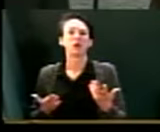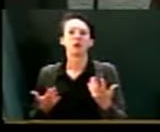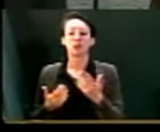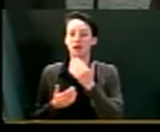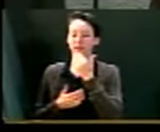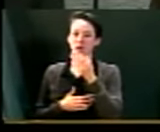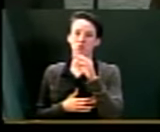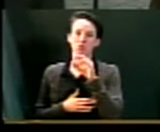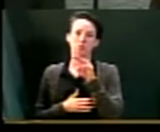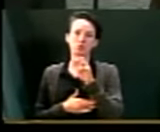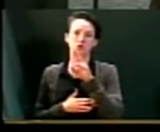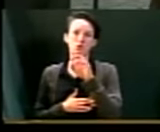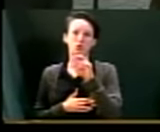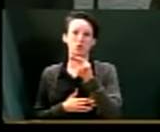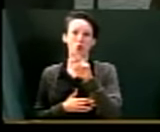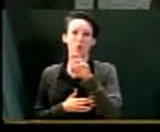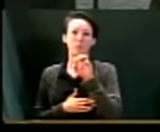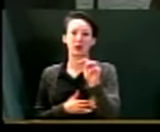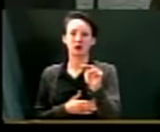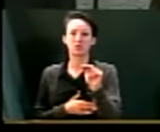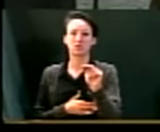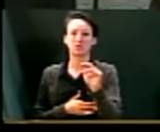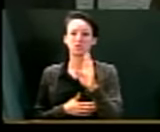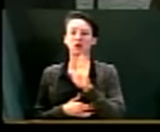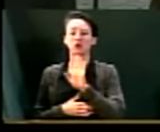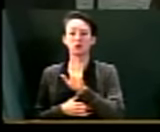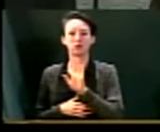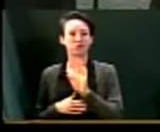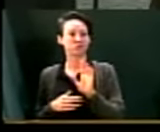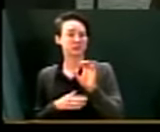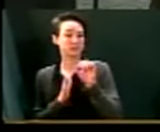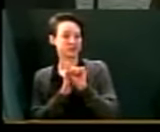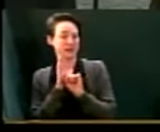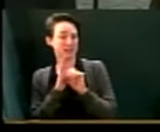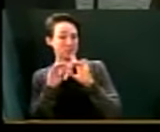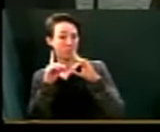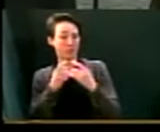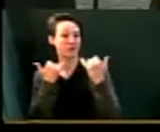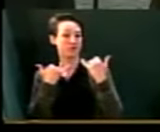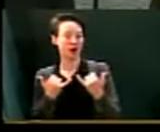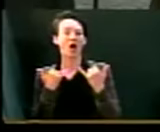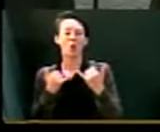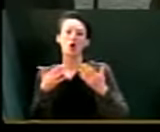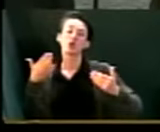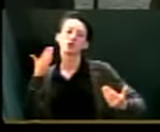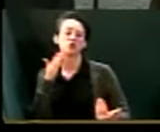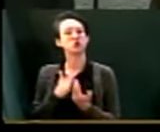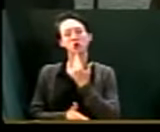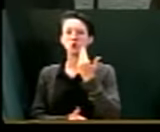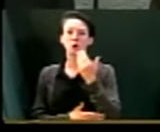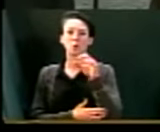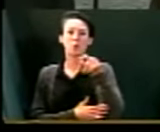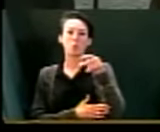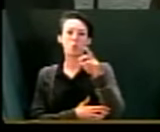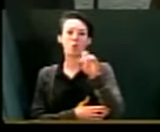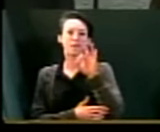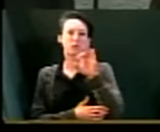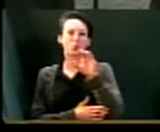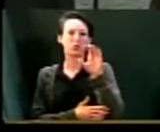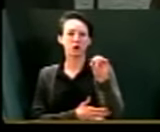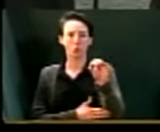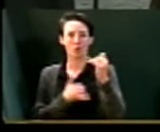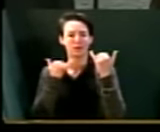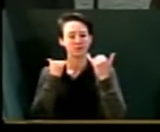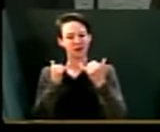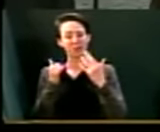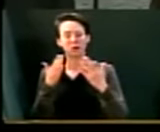on all of this, is now decided to do a new portfolio. Yes. And they have to learn how to upload all of